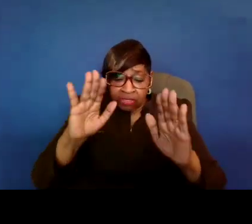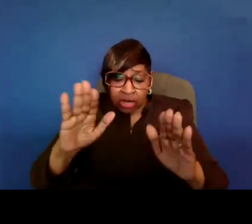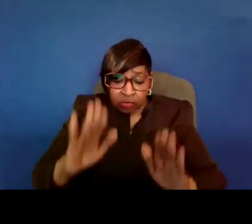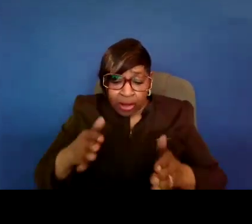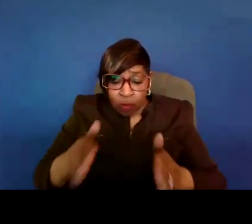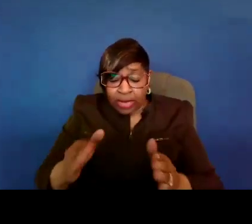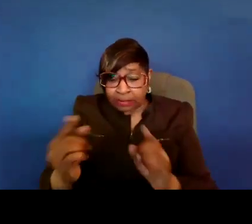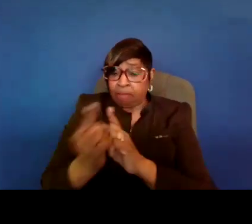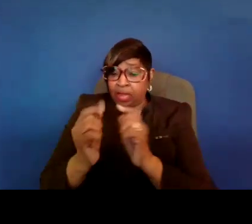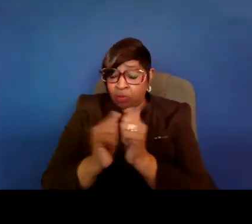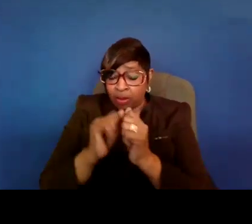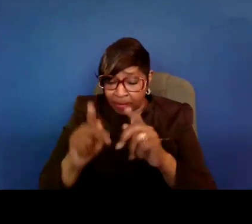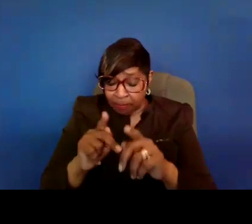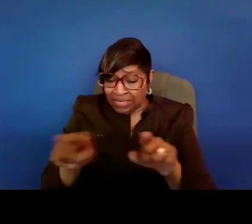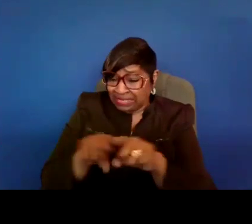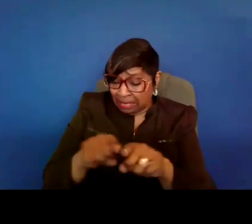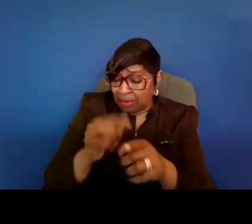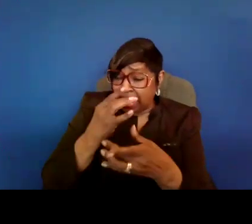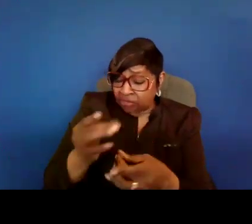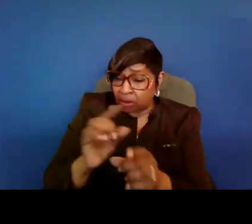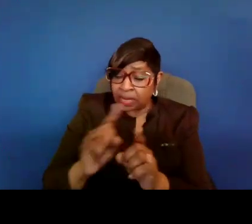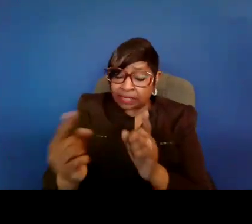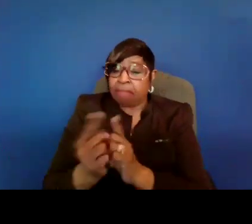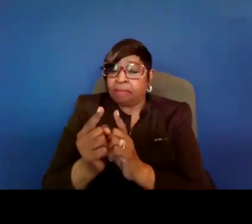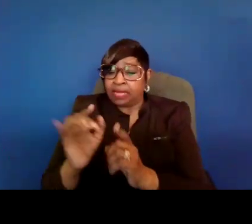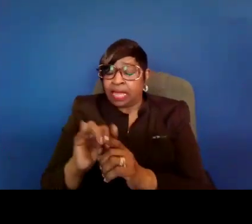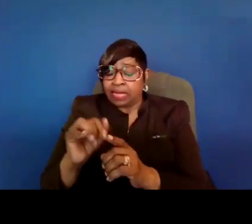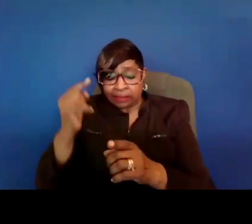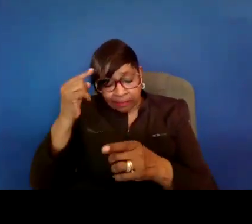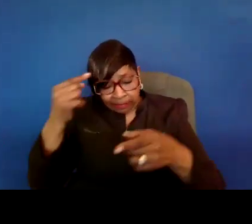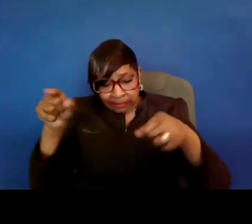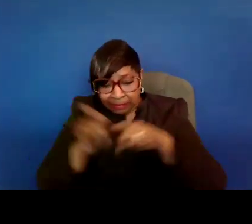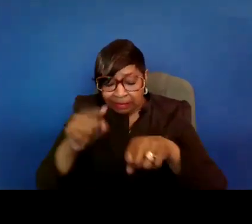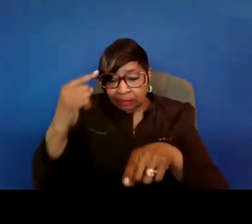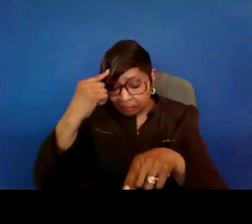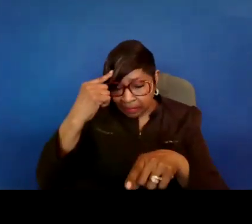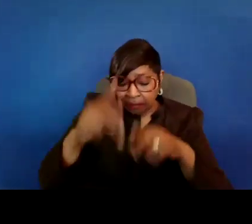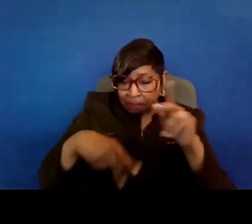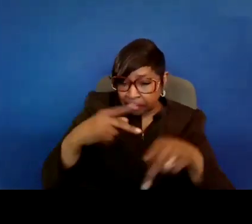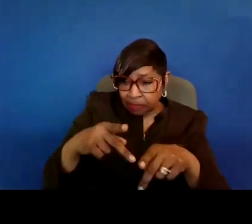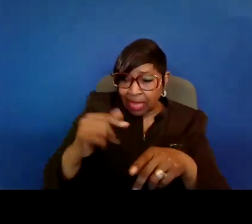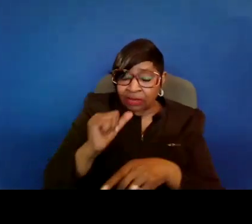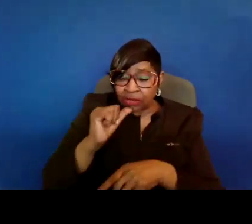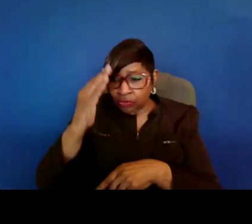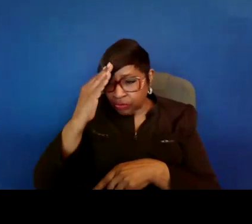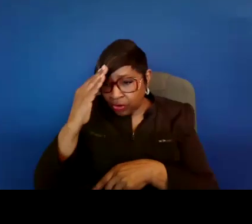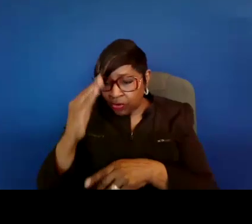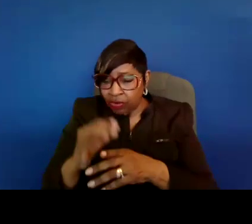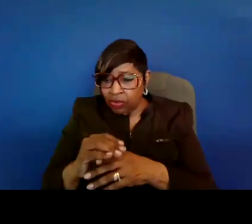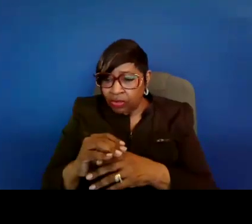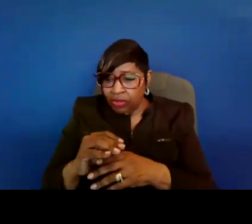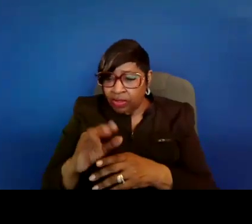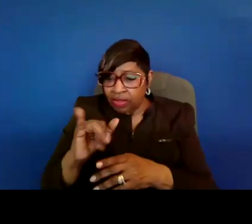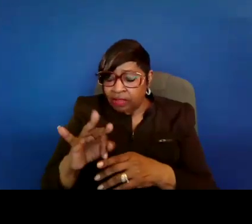meet up with people of similar interests, but to meet like-minded people. And I don't know if the app Seesaw is